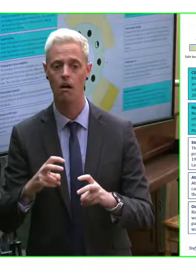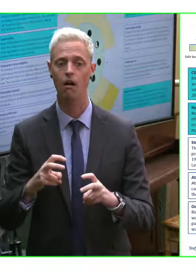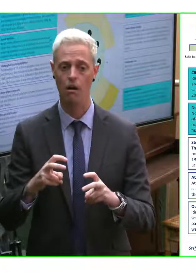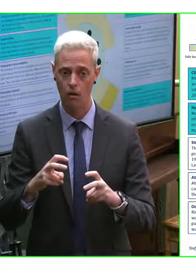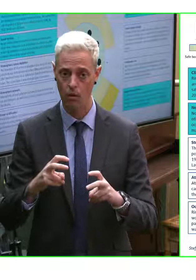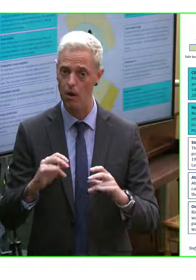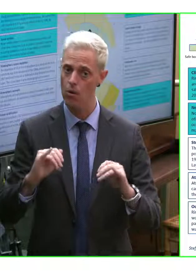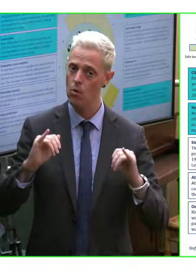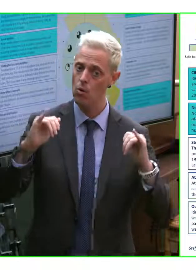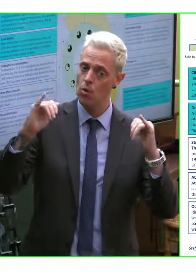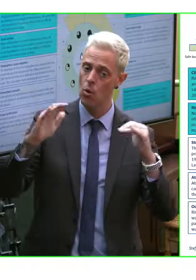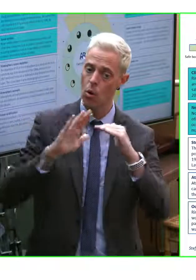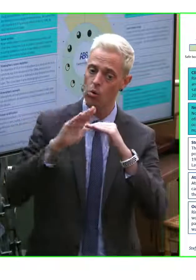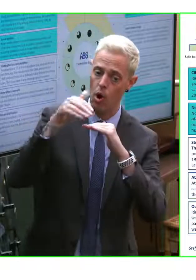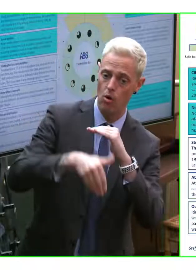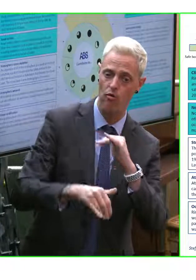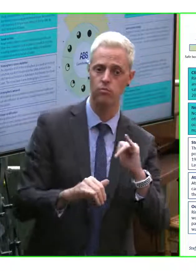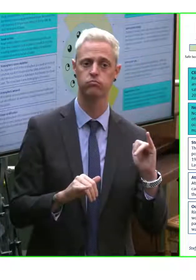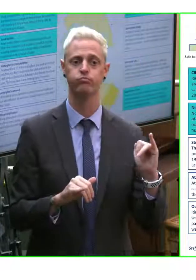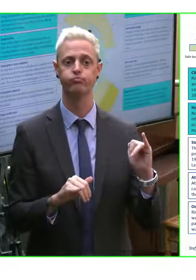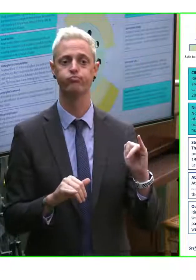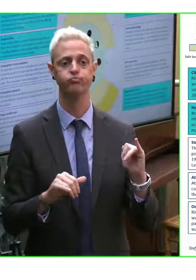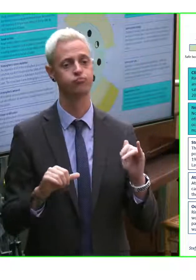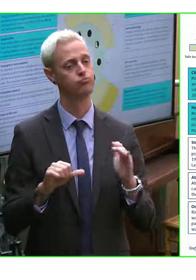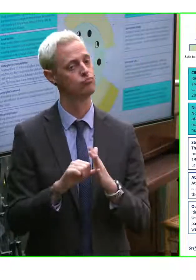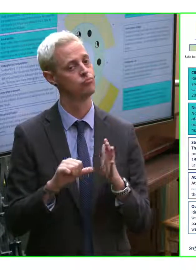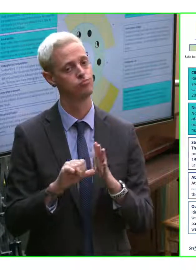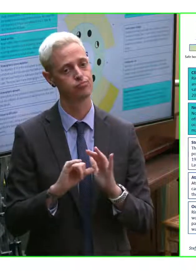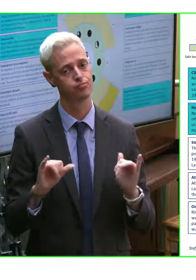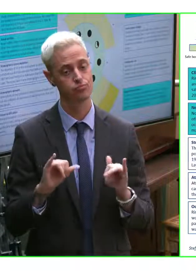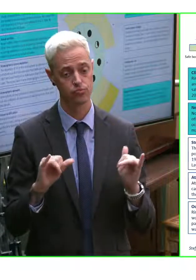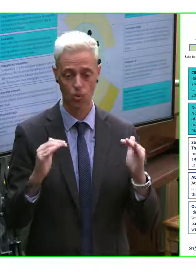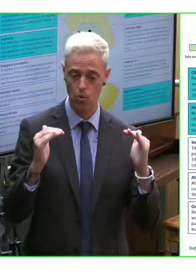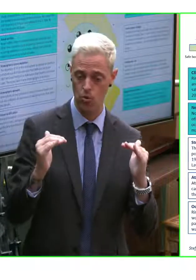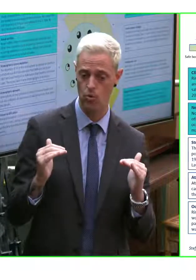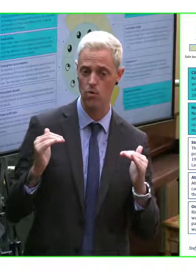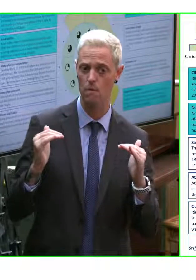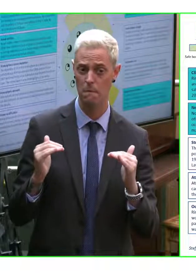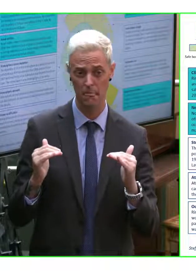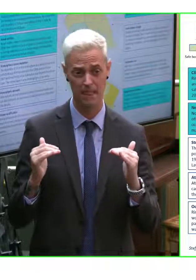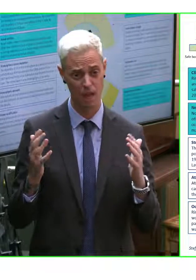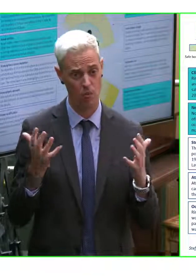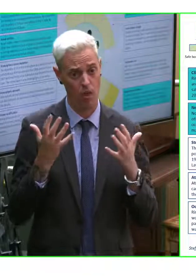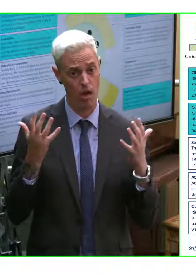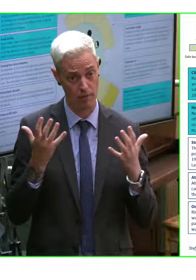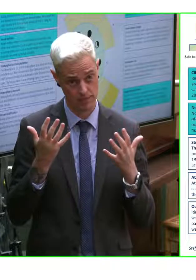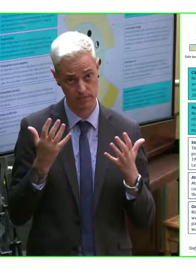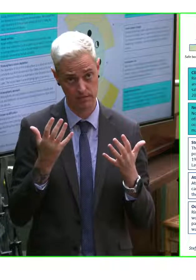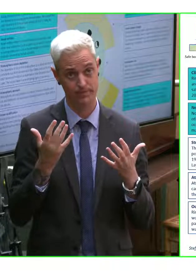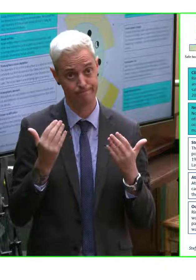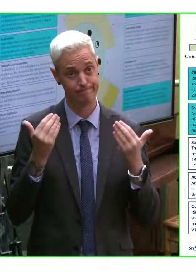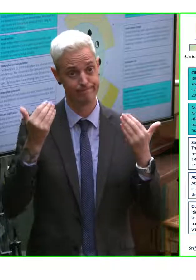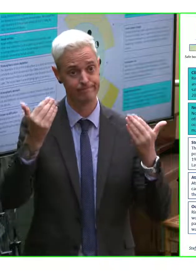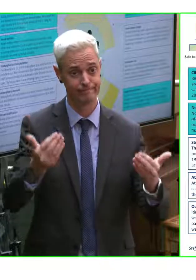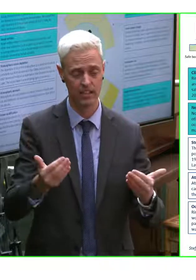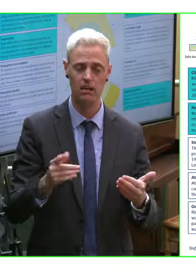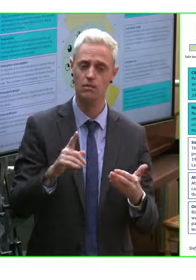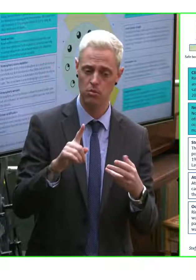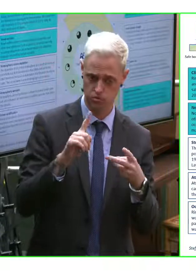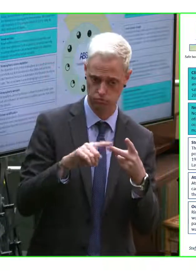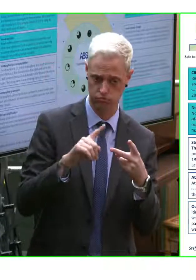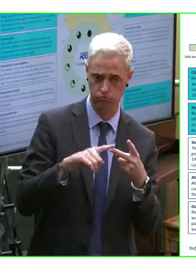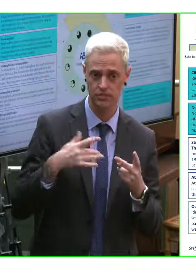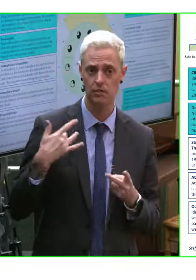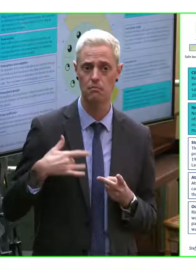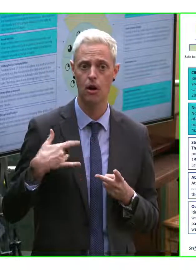or have gone beyond tipping points. And many of those are, you know, climate is the big one people talk about. Biodiversity is a massive